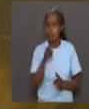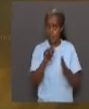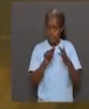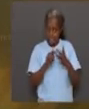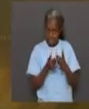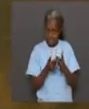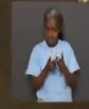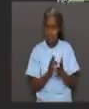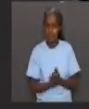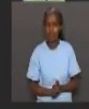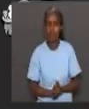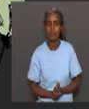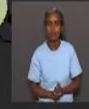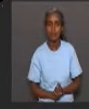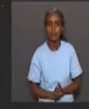started right away.